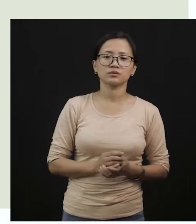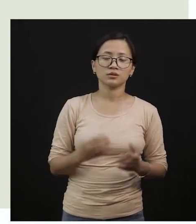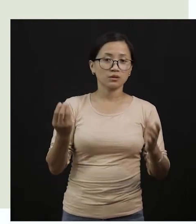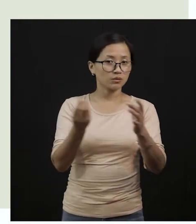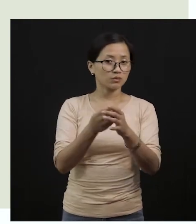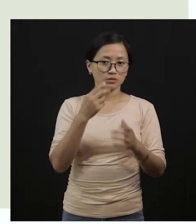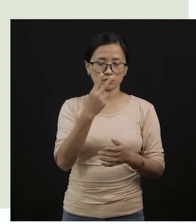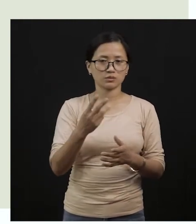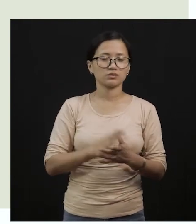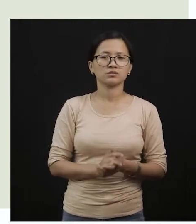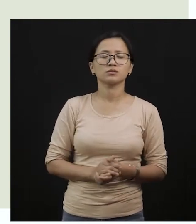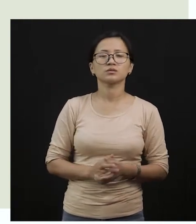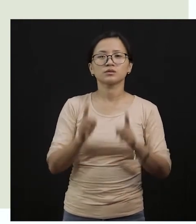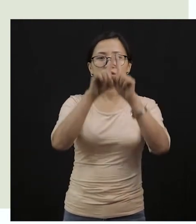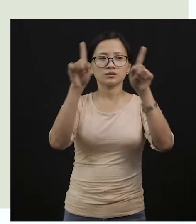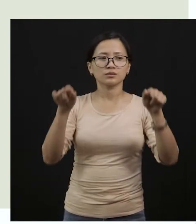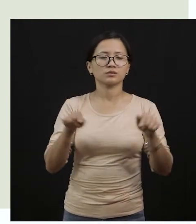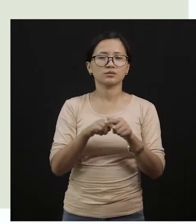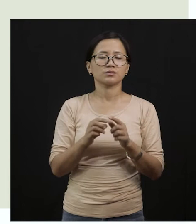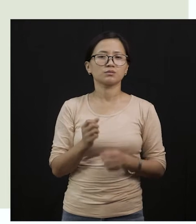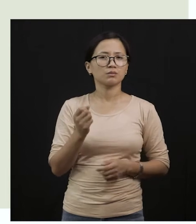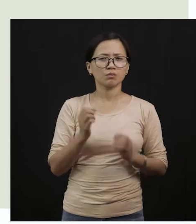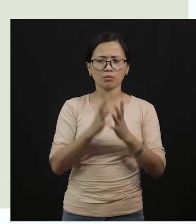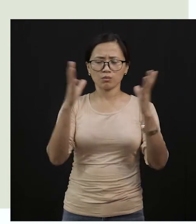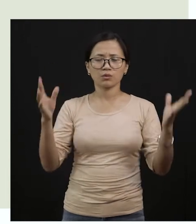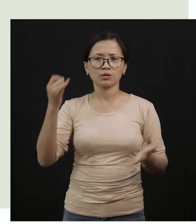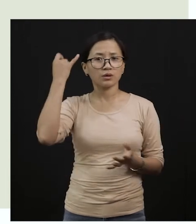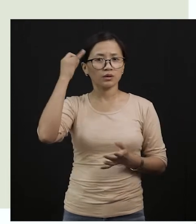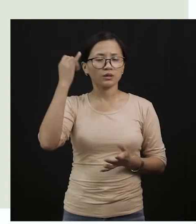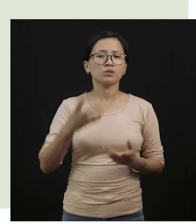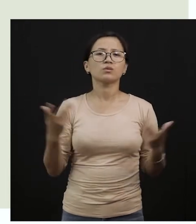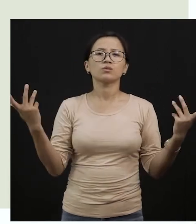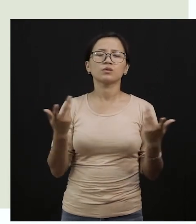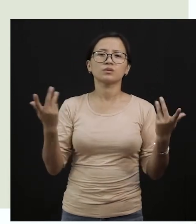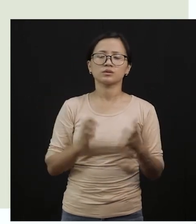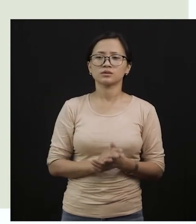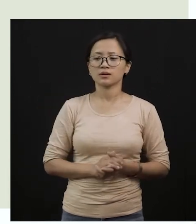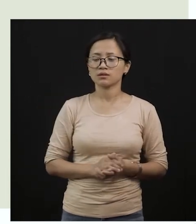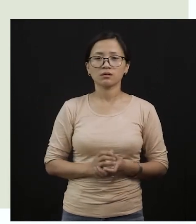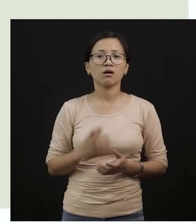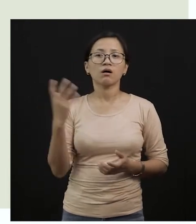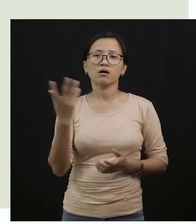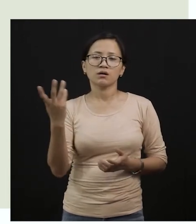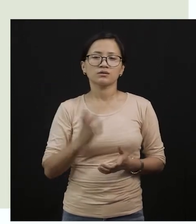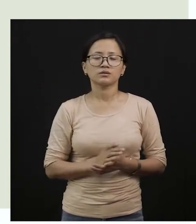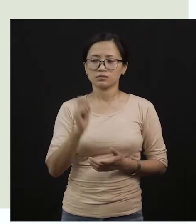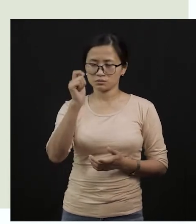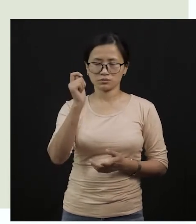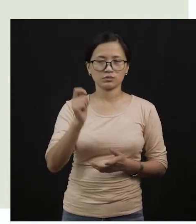want you to look. By looking at the picture, you get more ideas of exactly what and how she is working, isn't